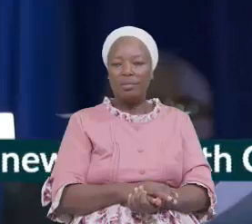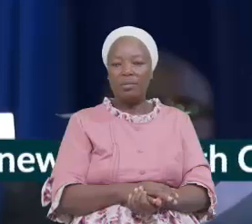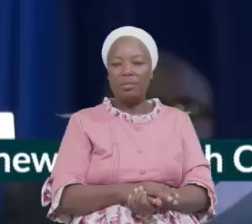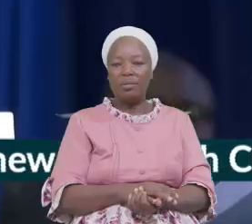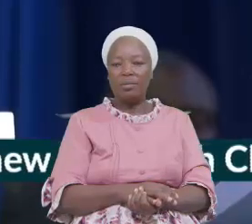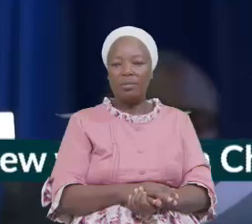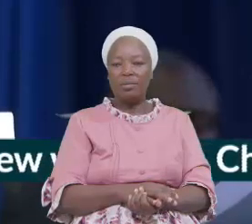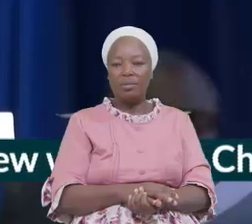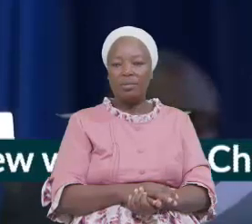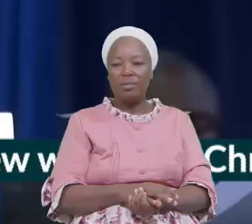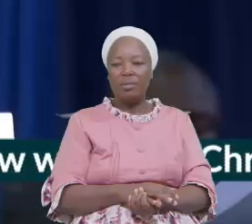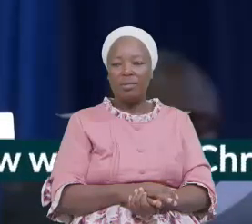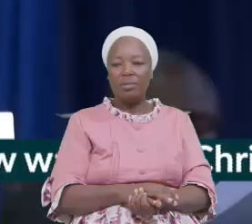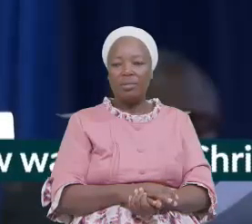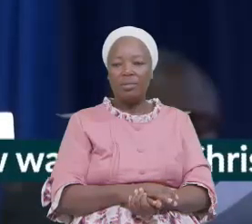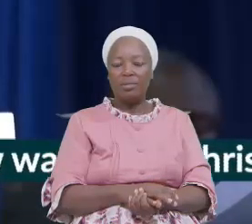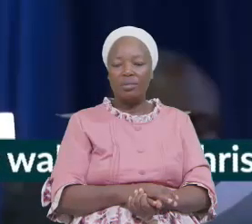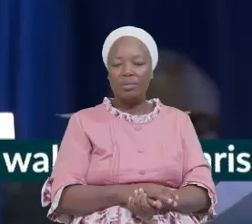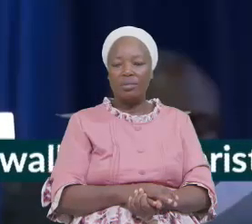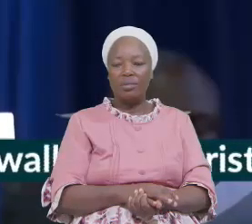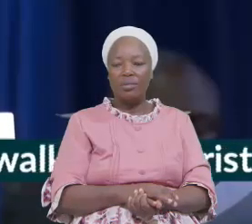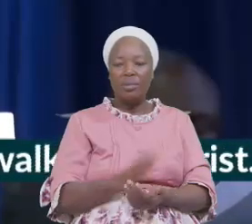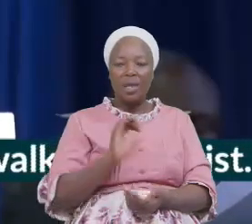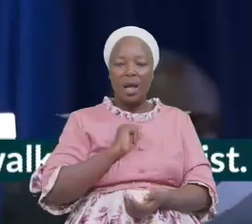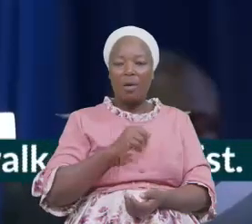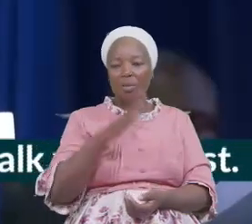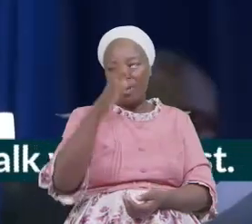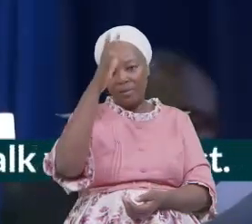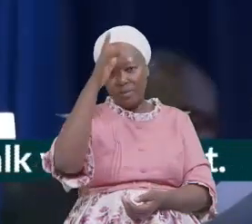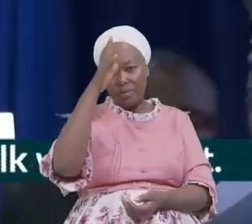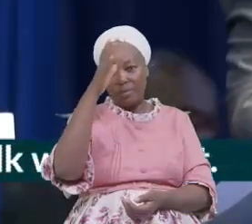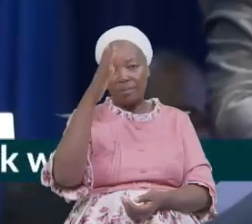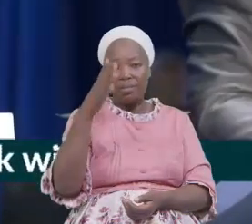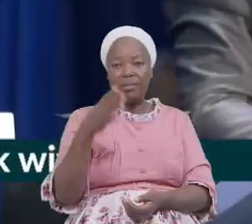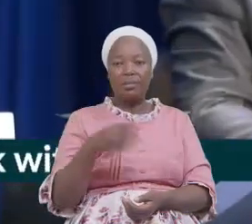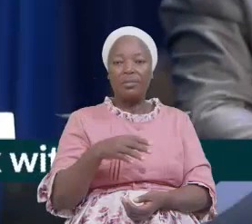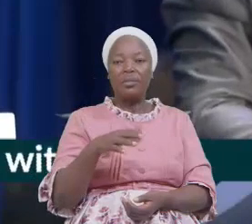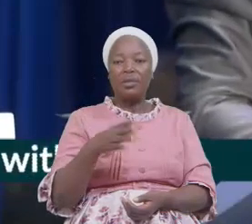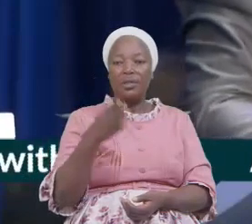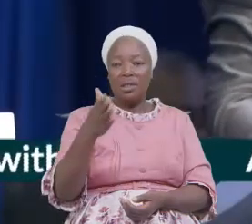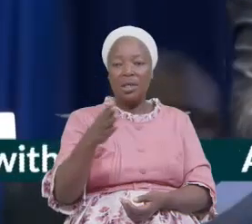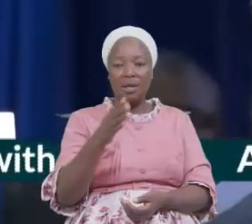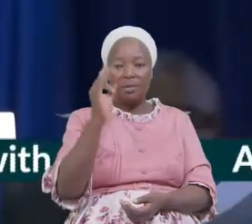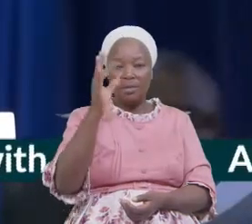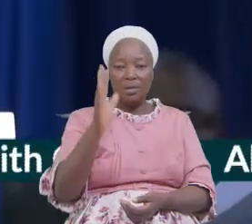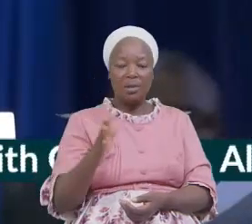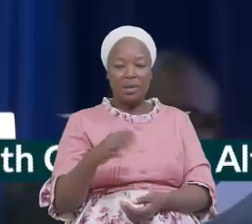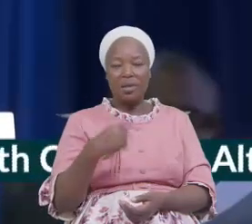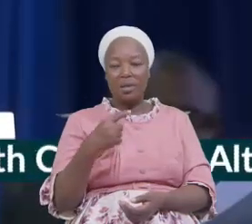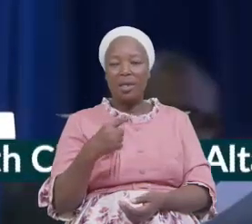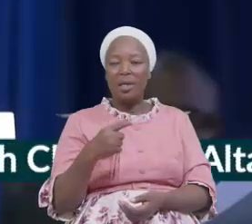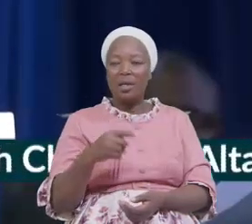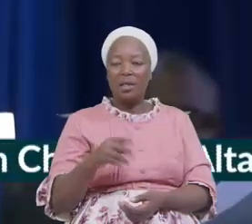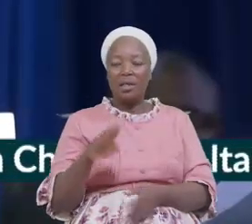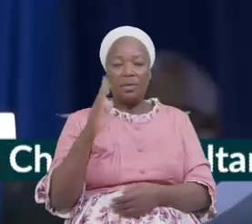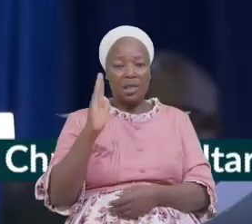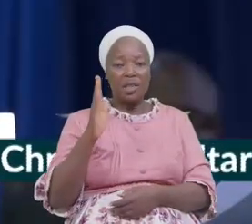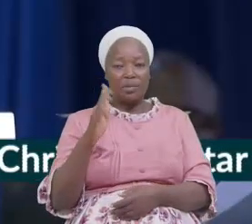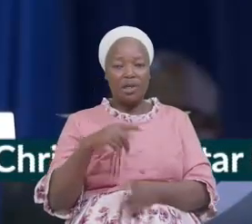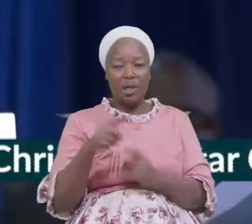I remember in my own case, when I gave my life to Christ, the preacher who preached to me traveled